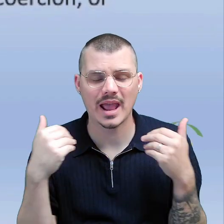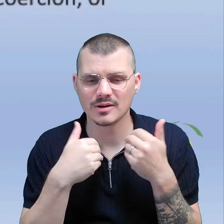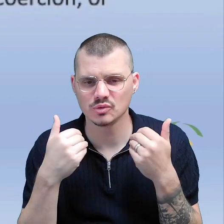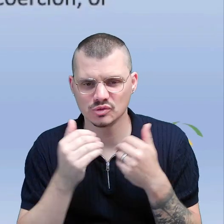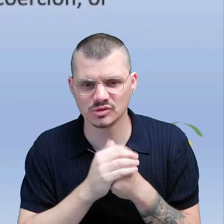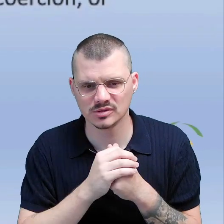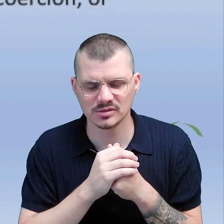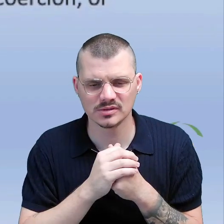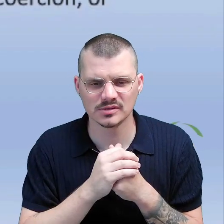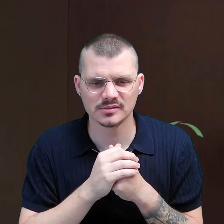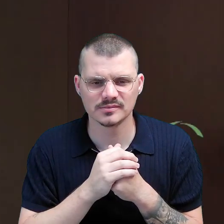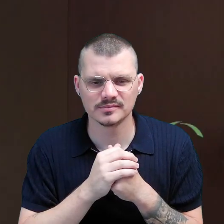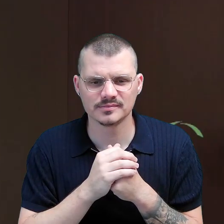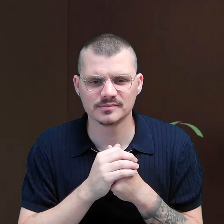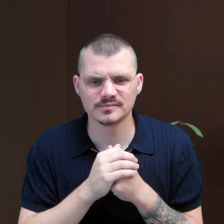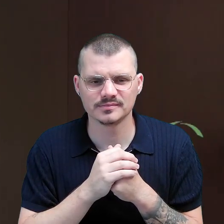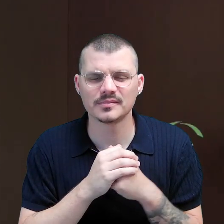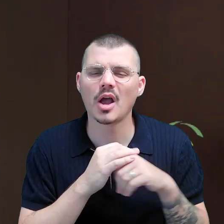or animals.